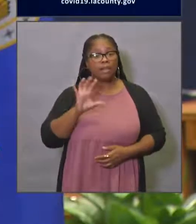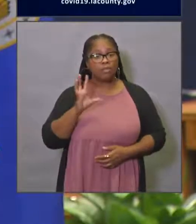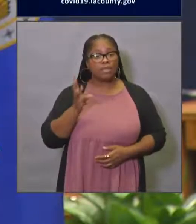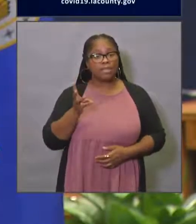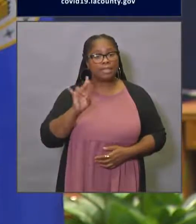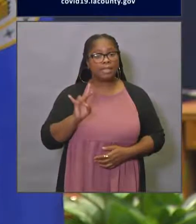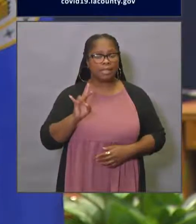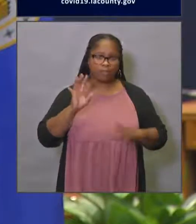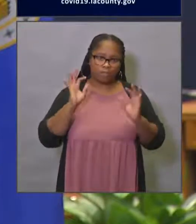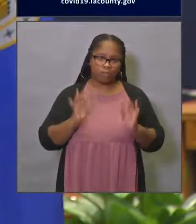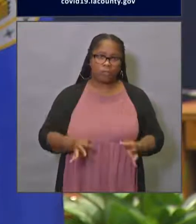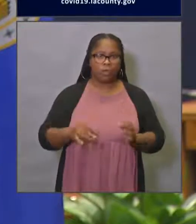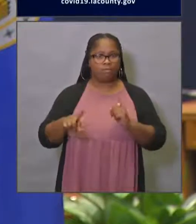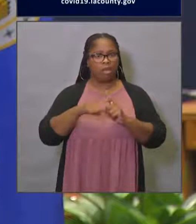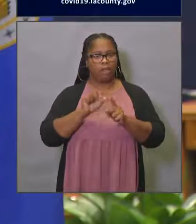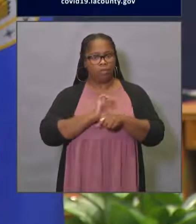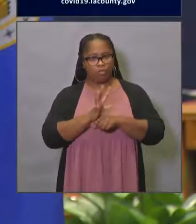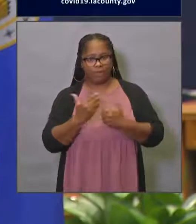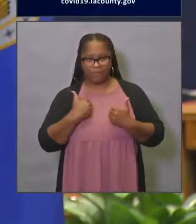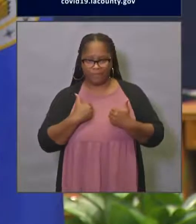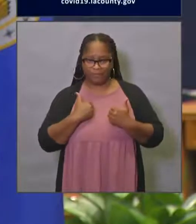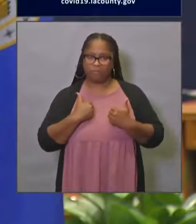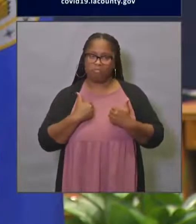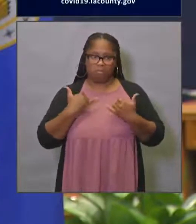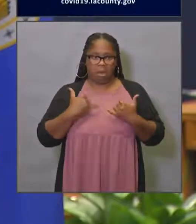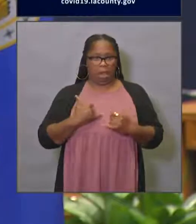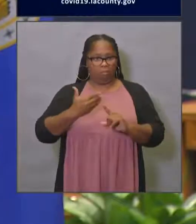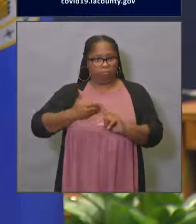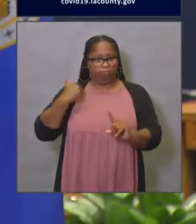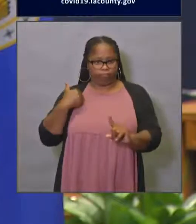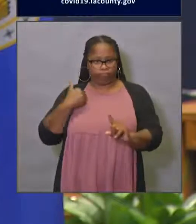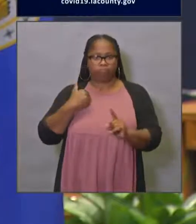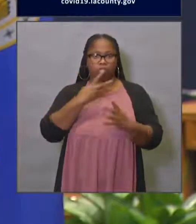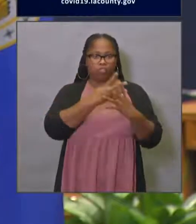3,867 confirmed cases at some point in our jail facilities.